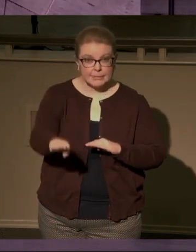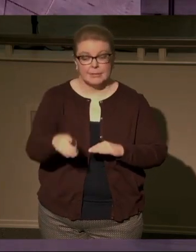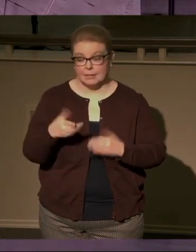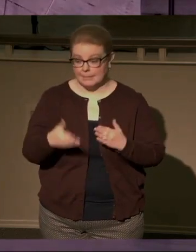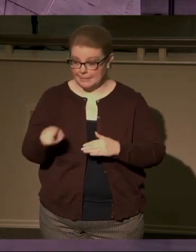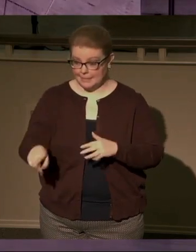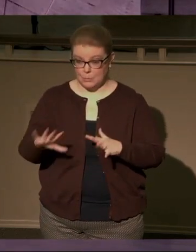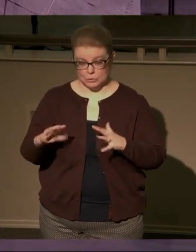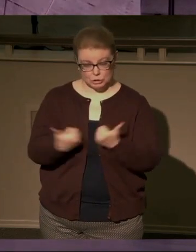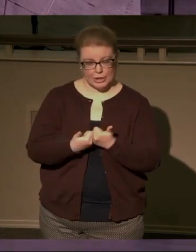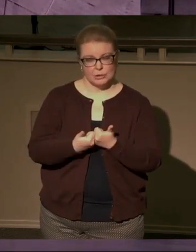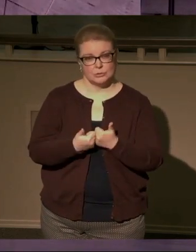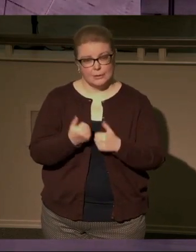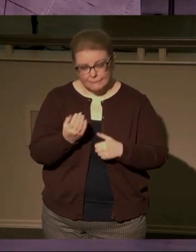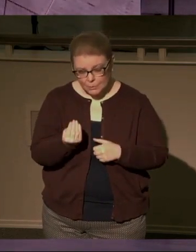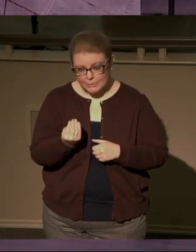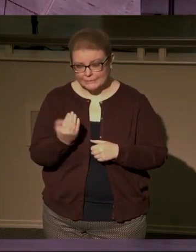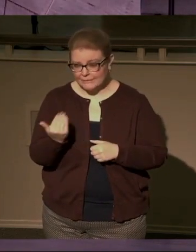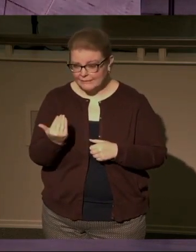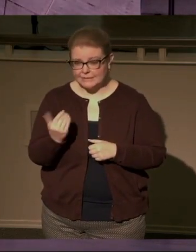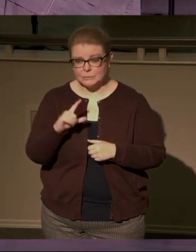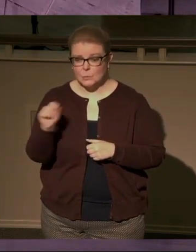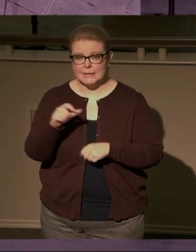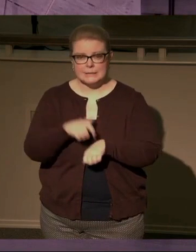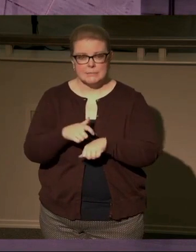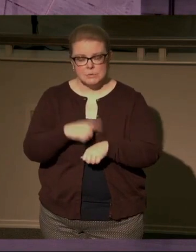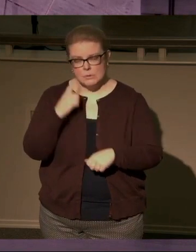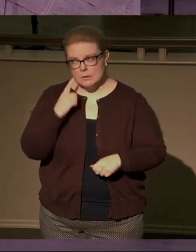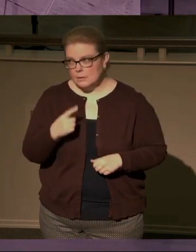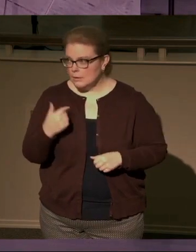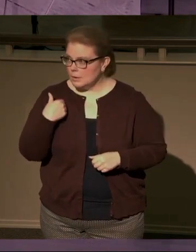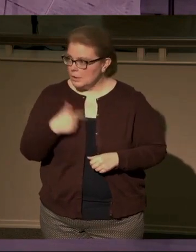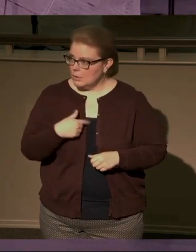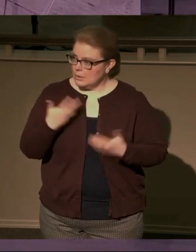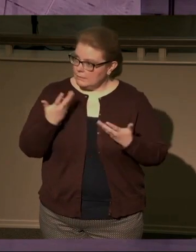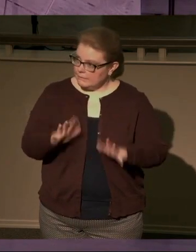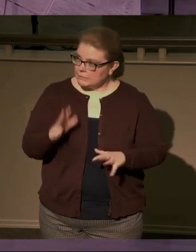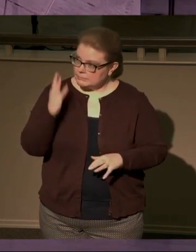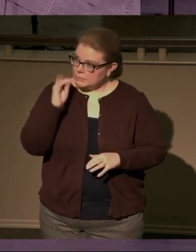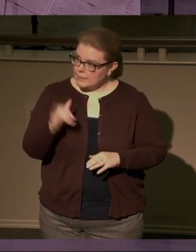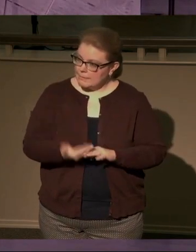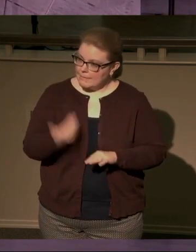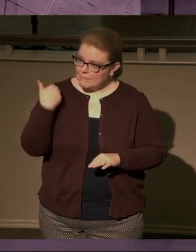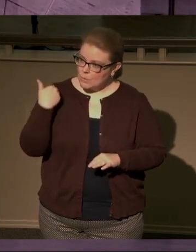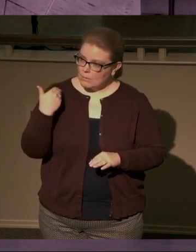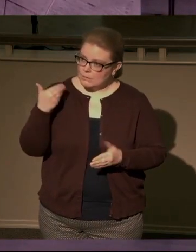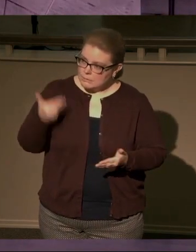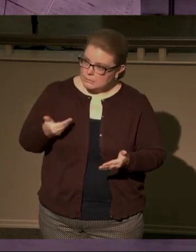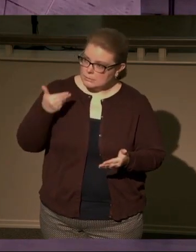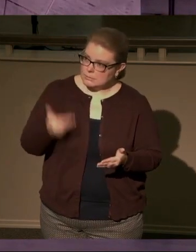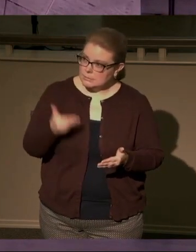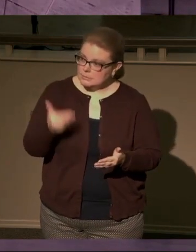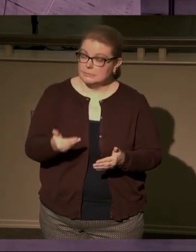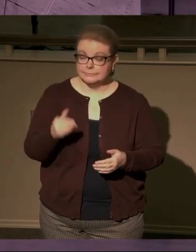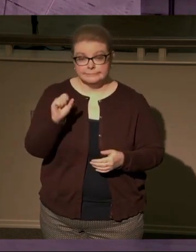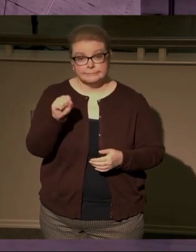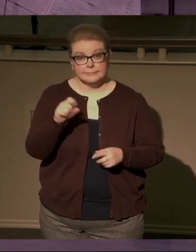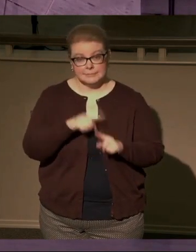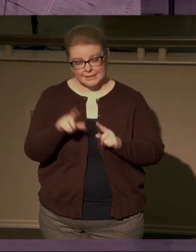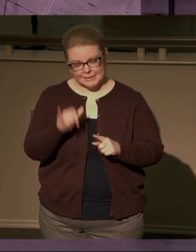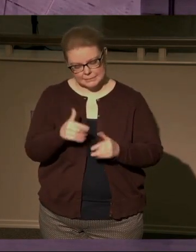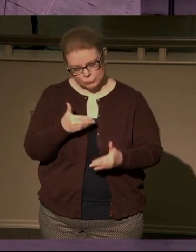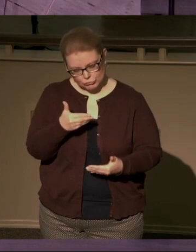you 14 times, and you're like, haven't we been over this before? Yes, you have, but this is a